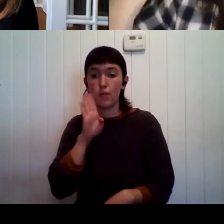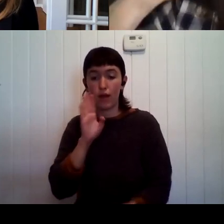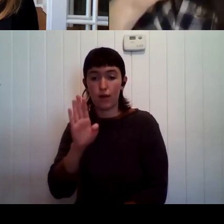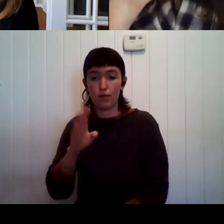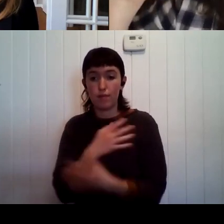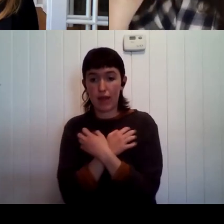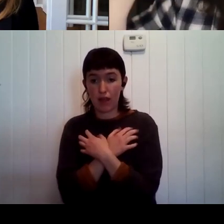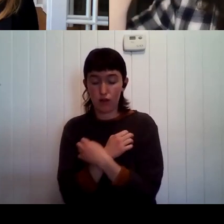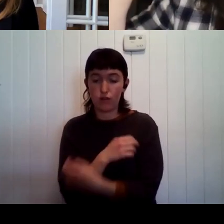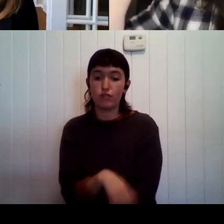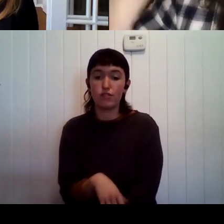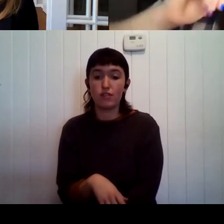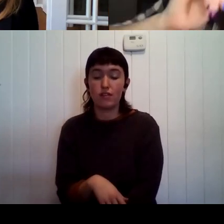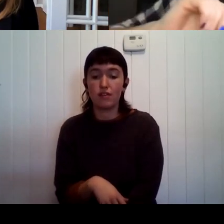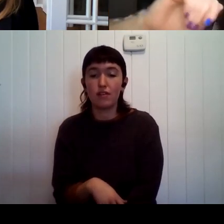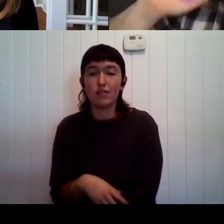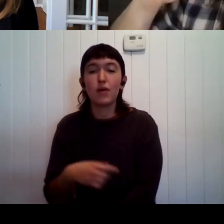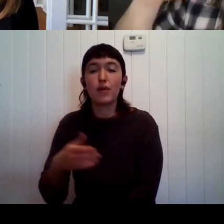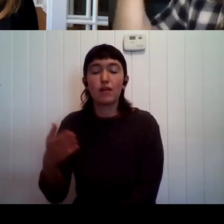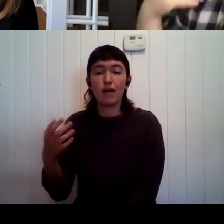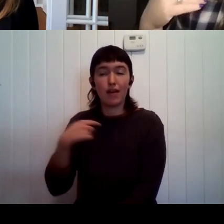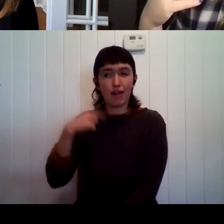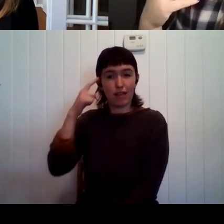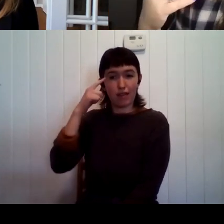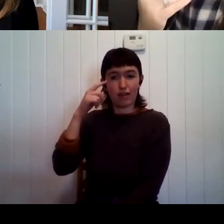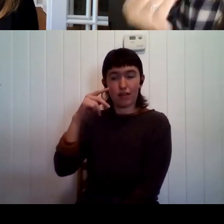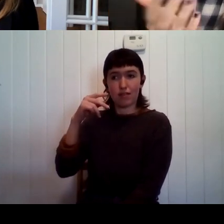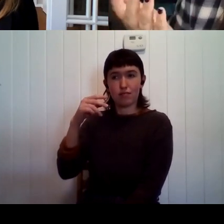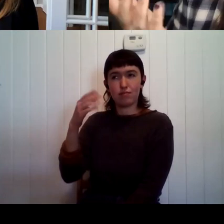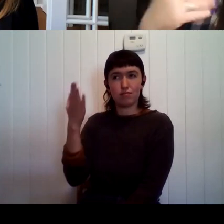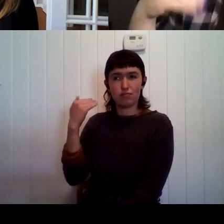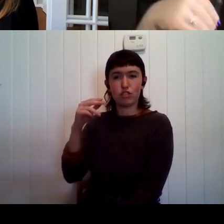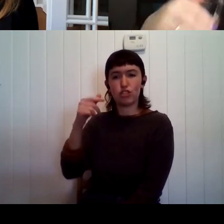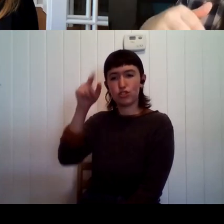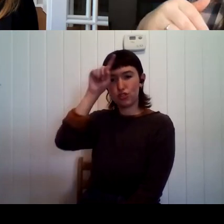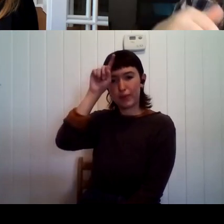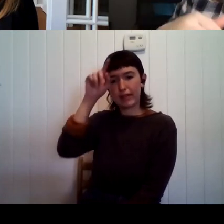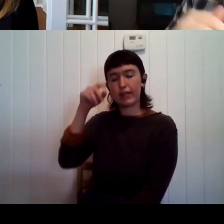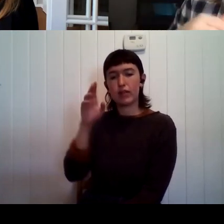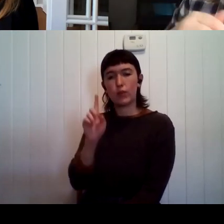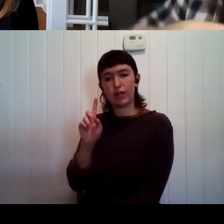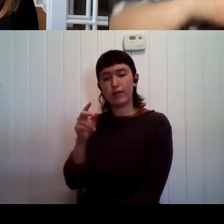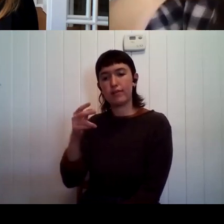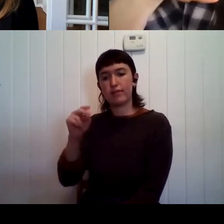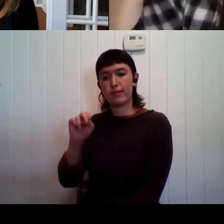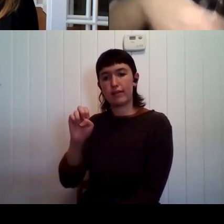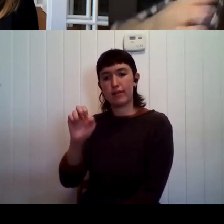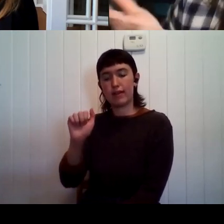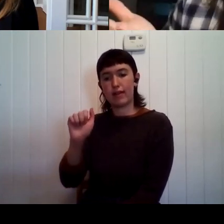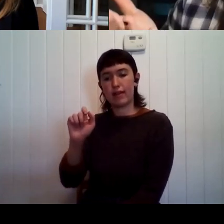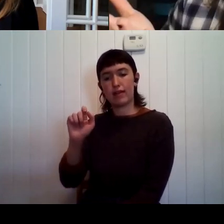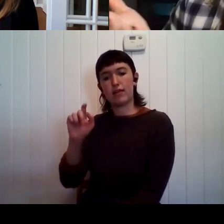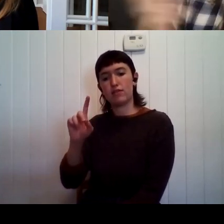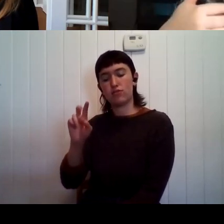in, I want to say it was Germany where Neanderthals lived, they mated with humans, like modern humans. And so a lot of